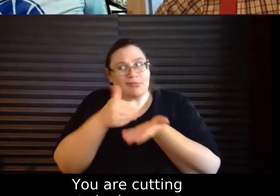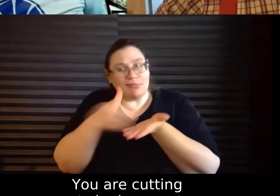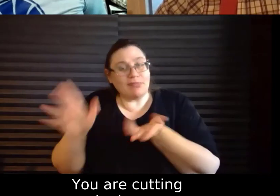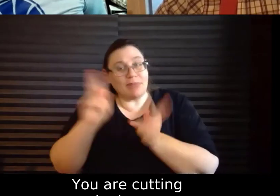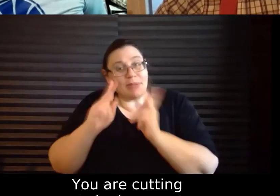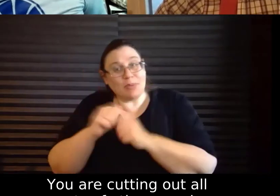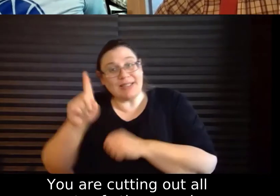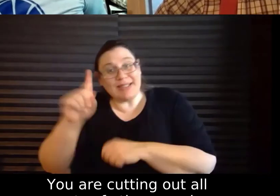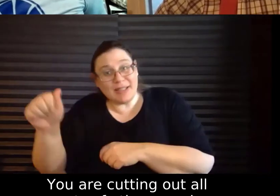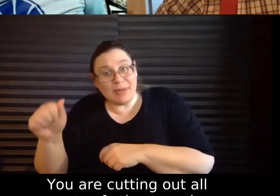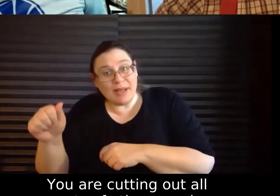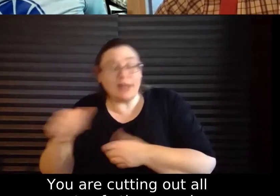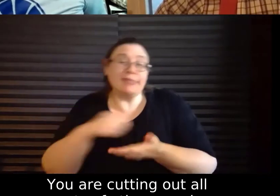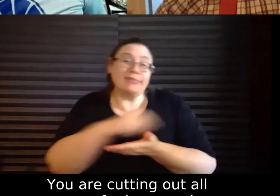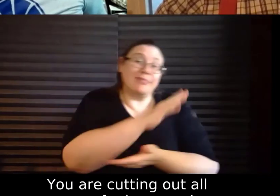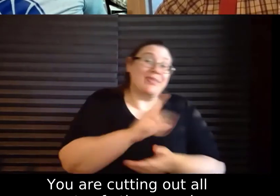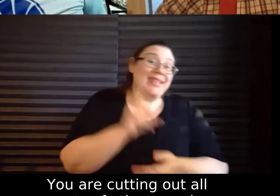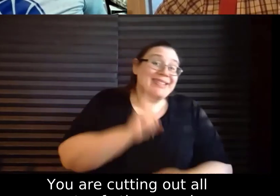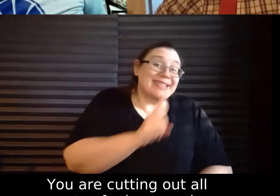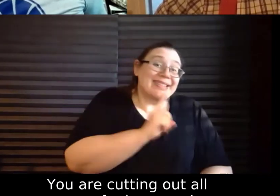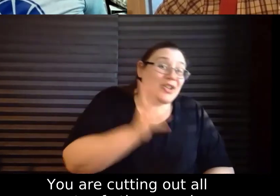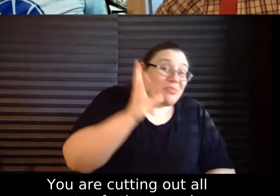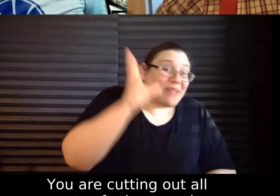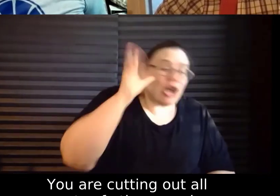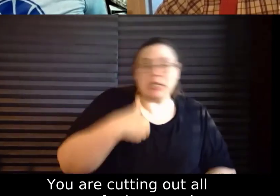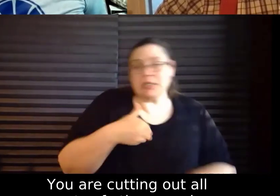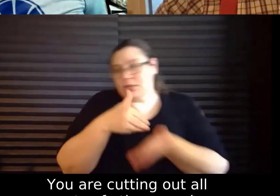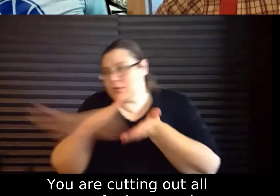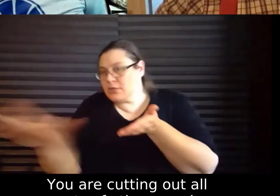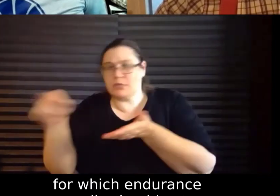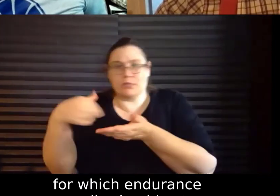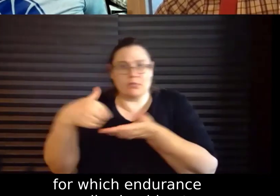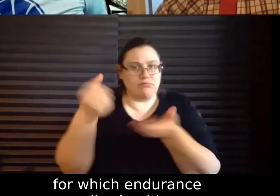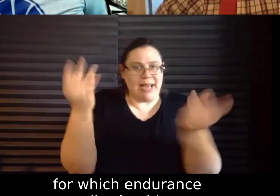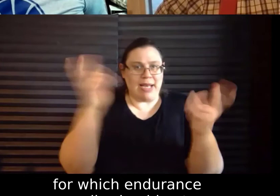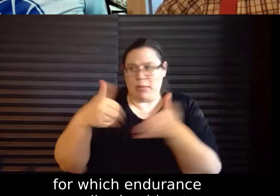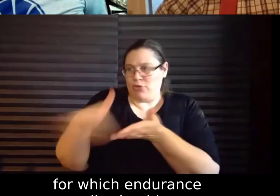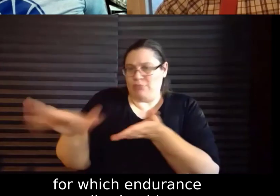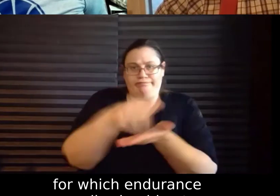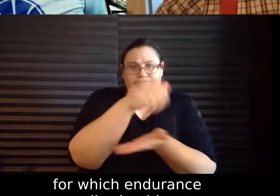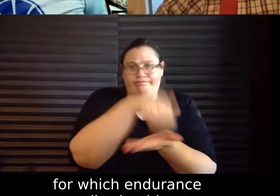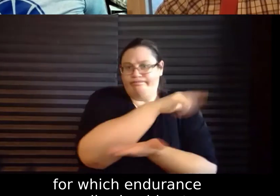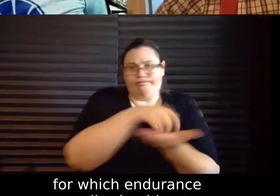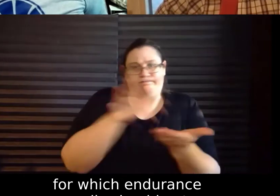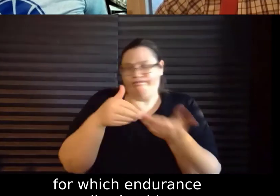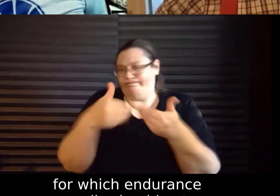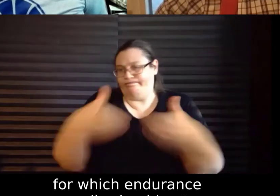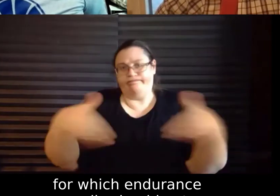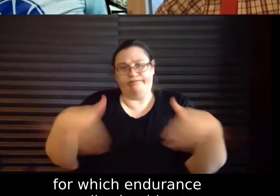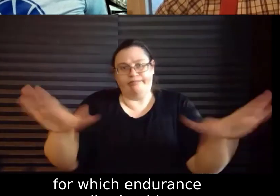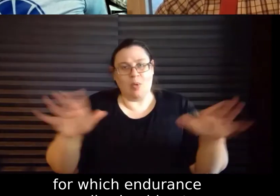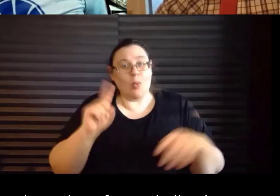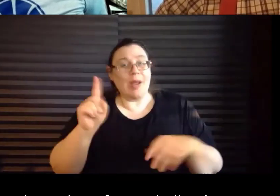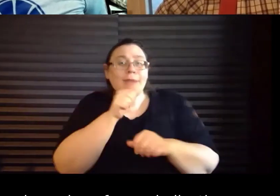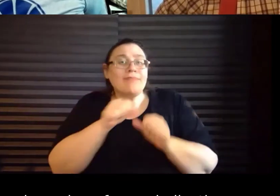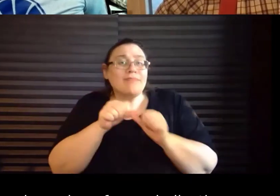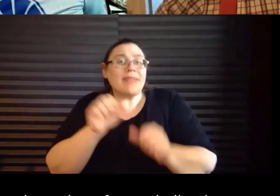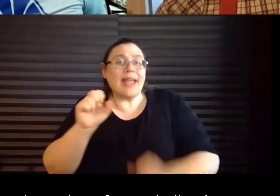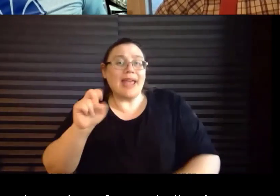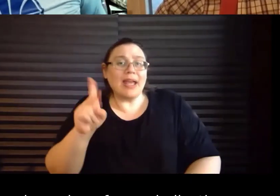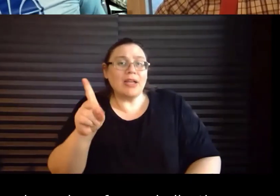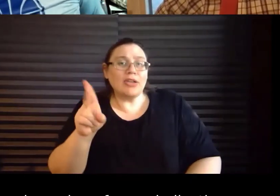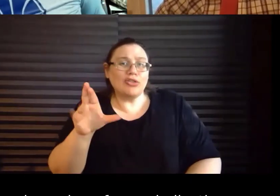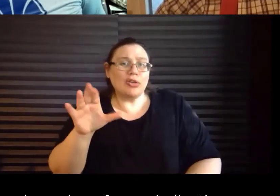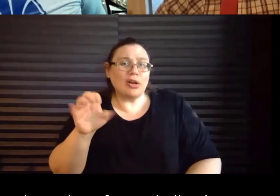out single parents, you're cutting out all sorts of other people for which endurance really should not be